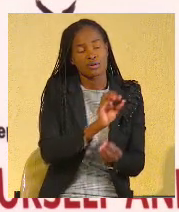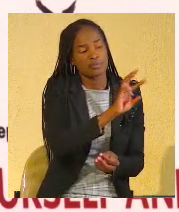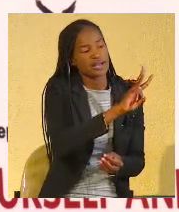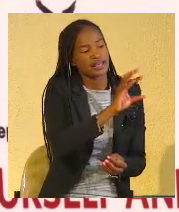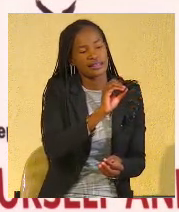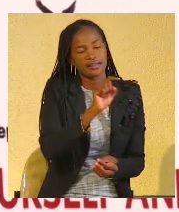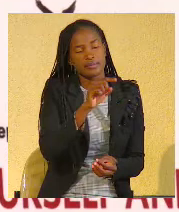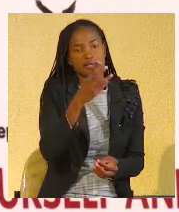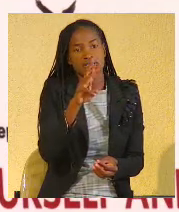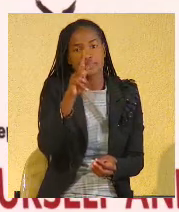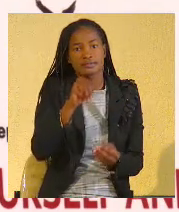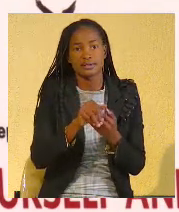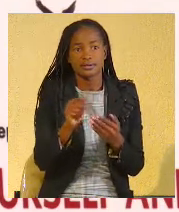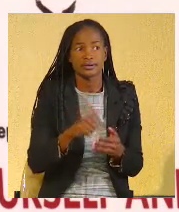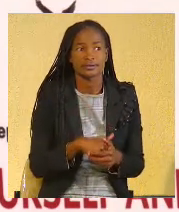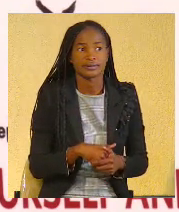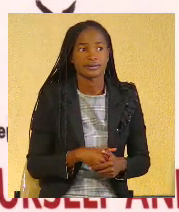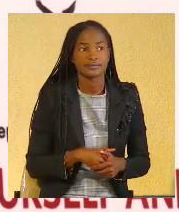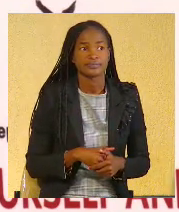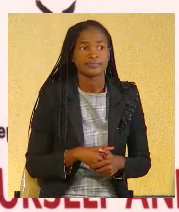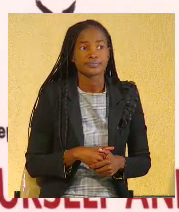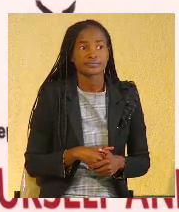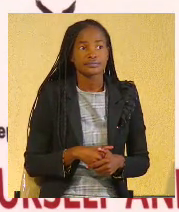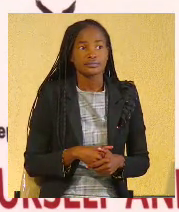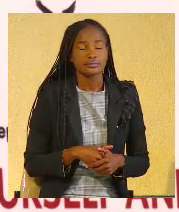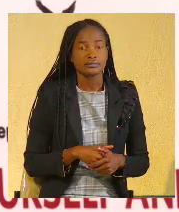30.6 million Namibia dollars.